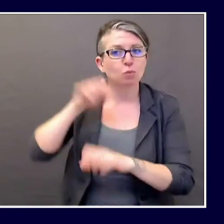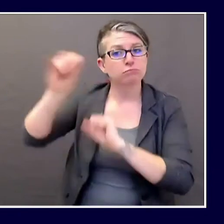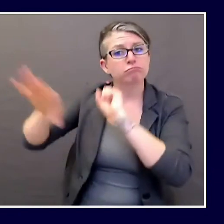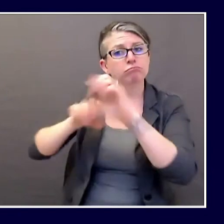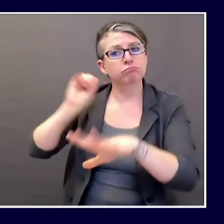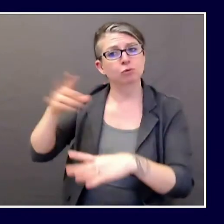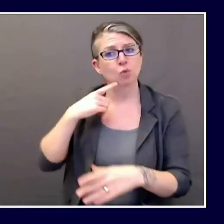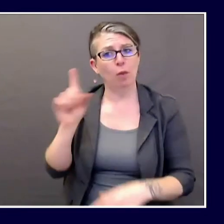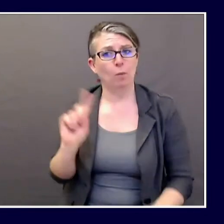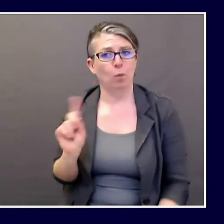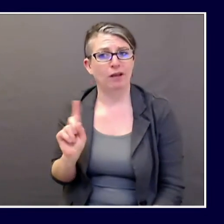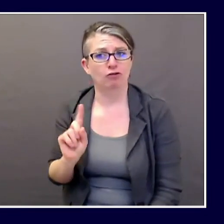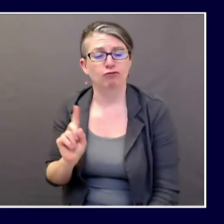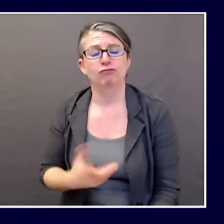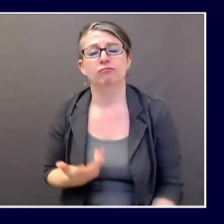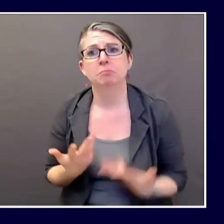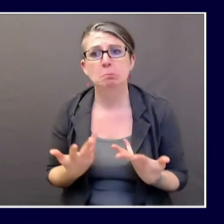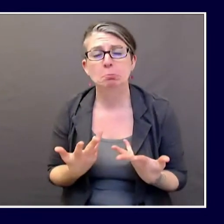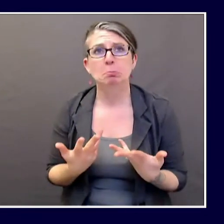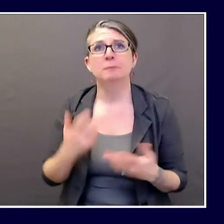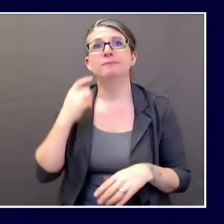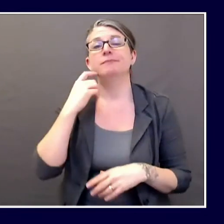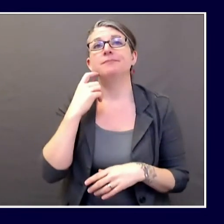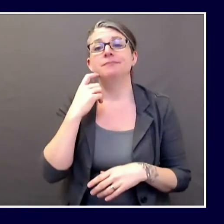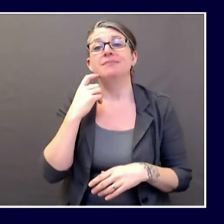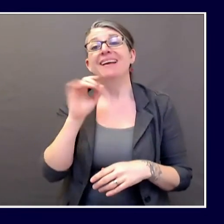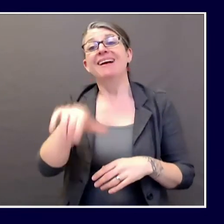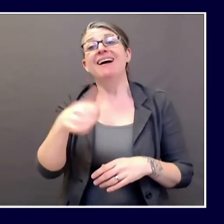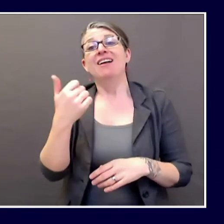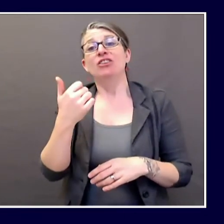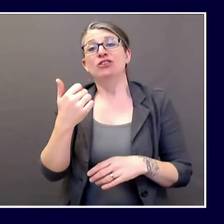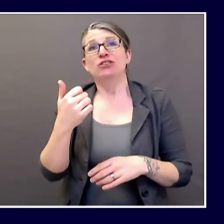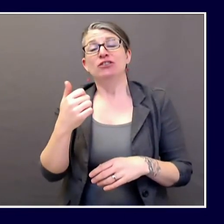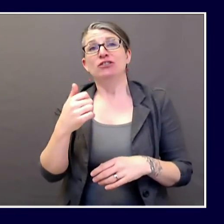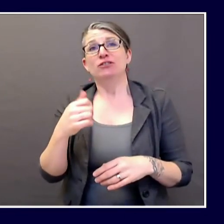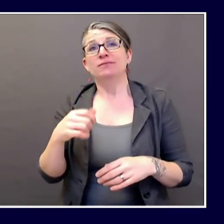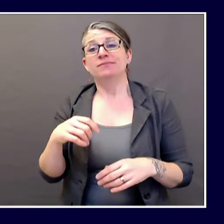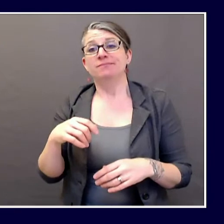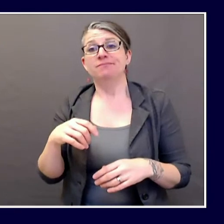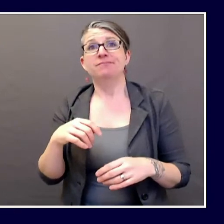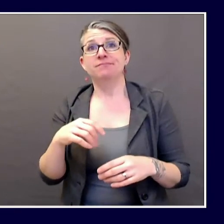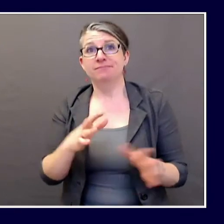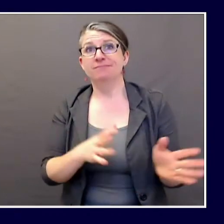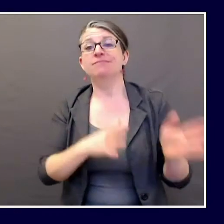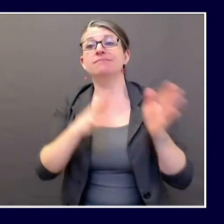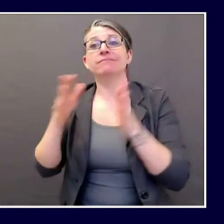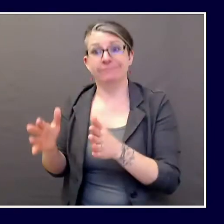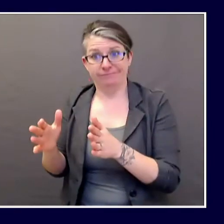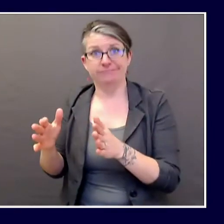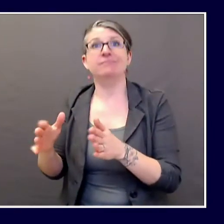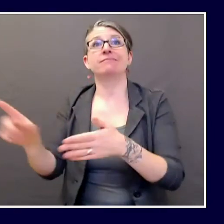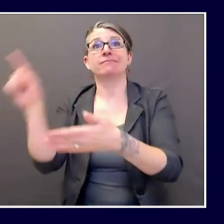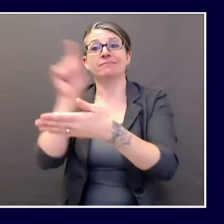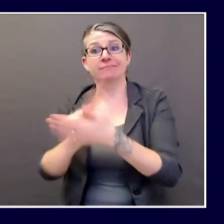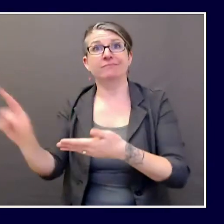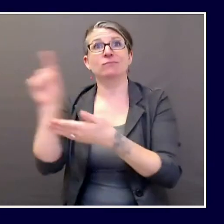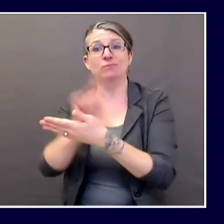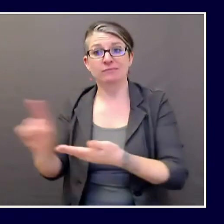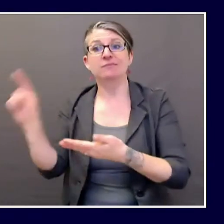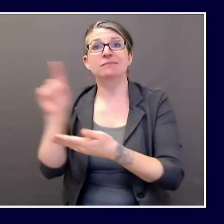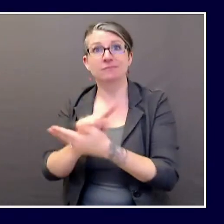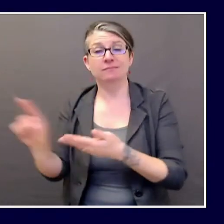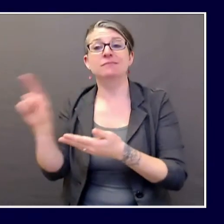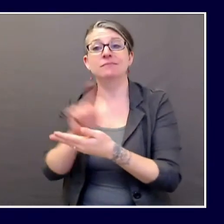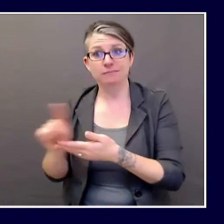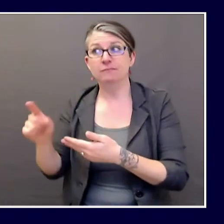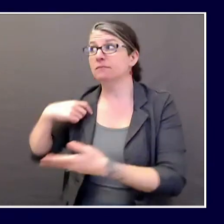that we've taken steps to make sure that counties of concern are getting as much vaccine as we can push to them. I know it's not enough, let me be